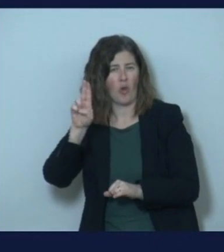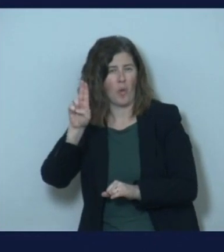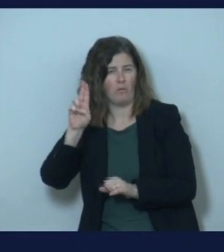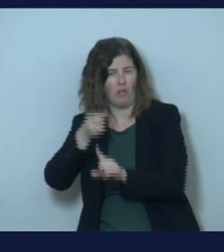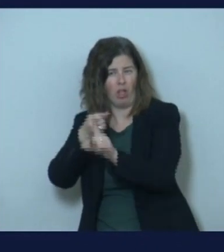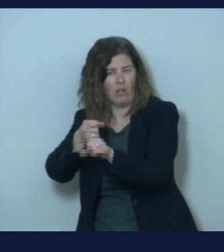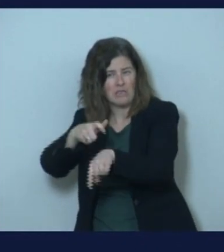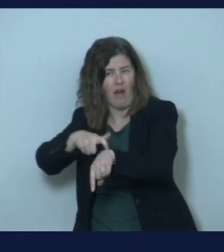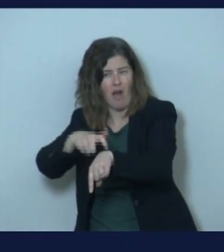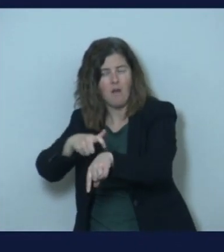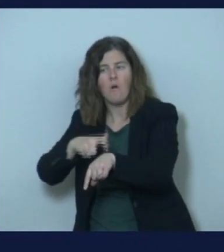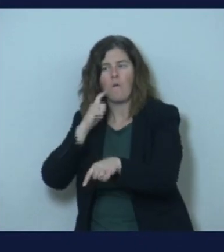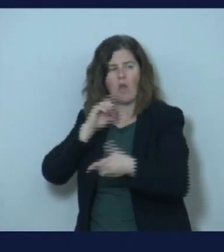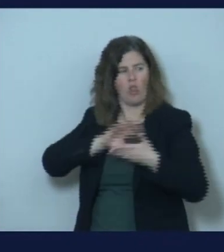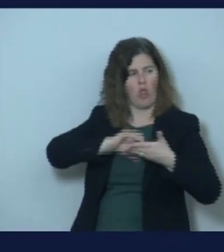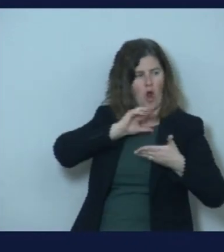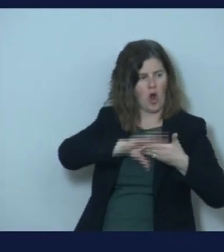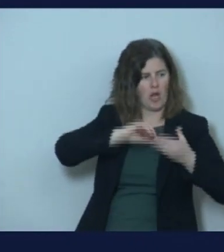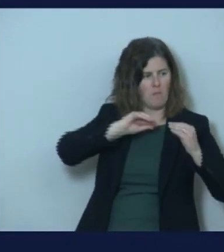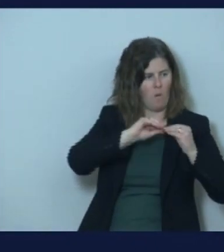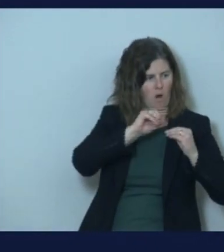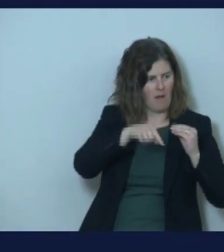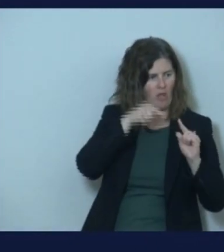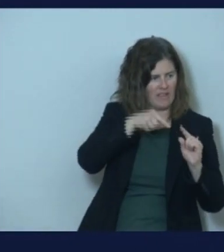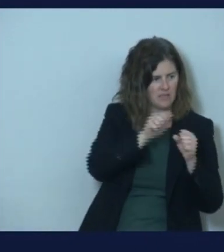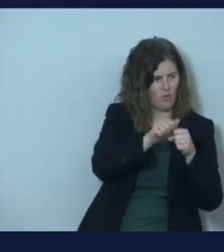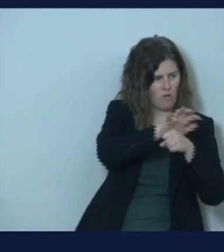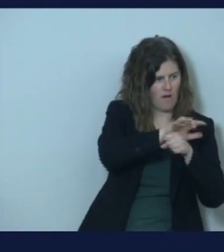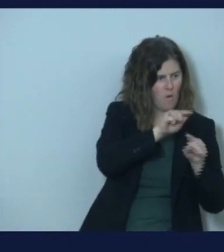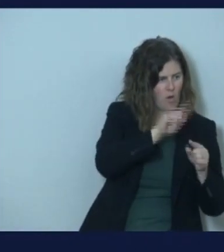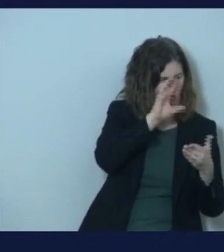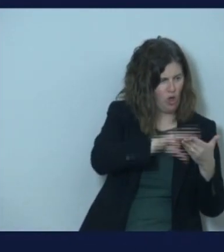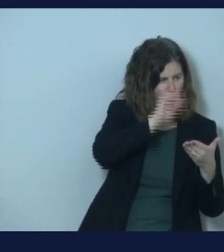as learning more about this virus.